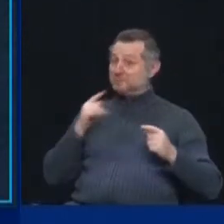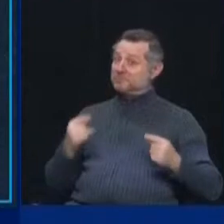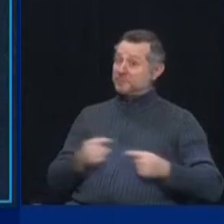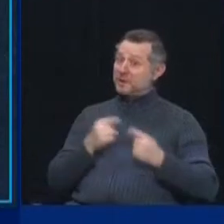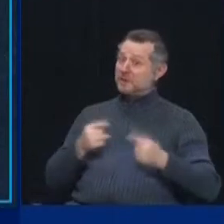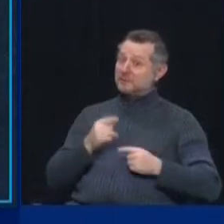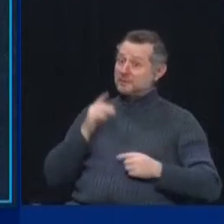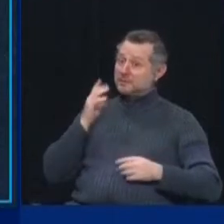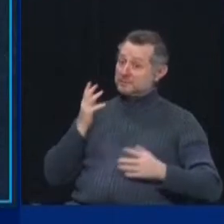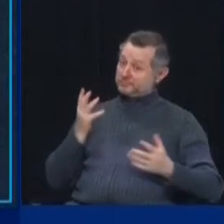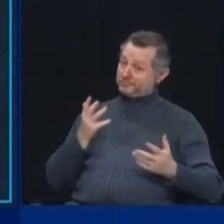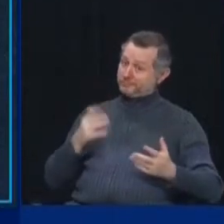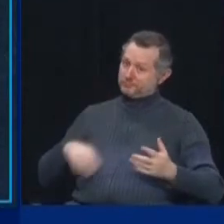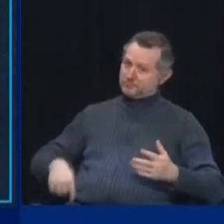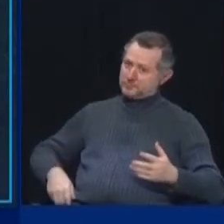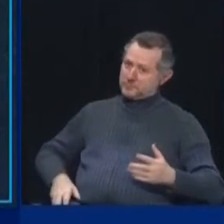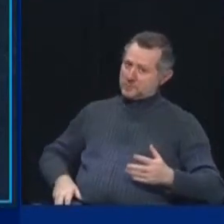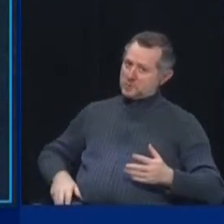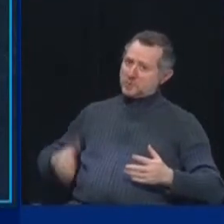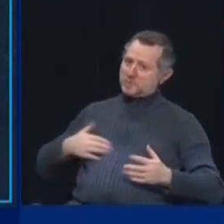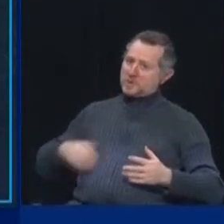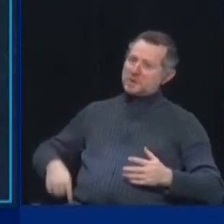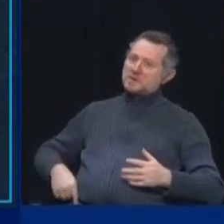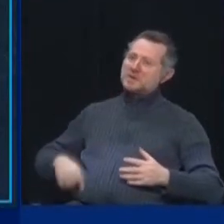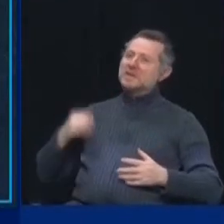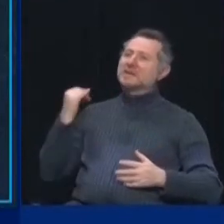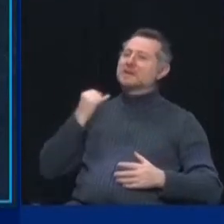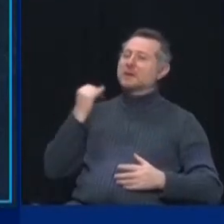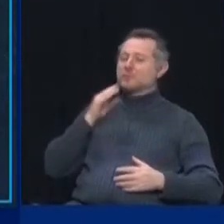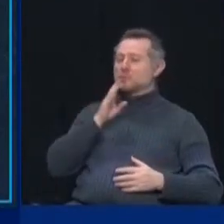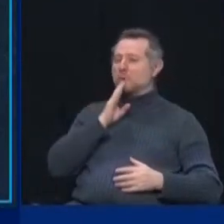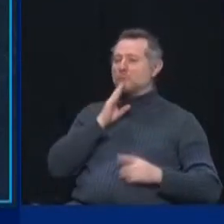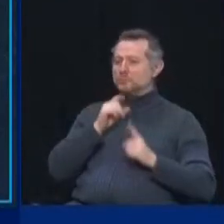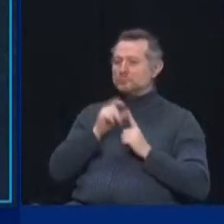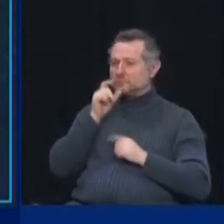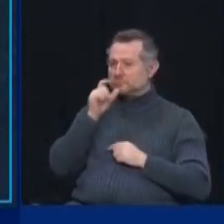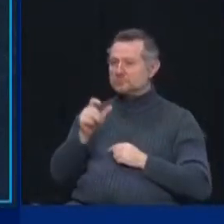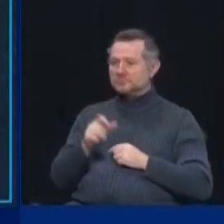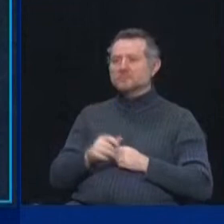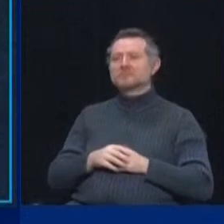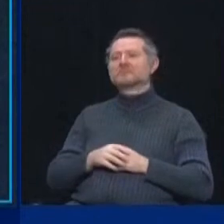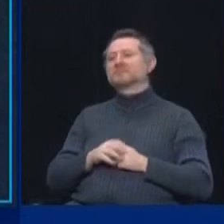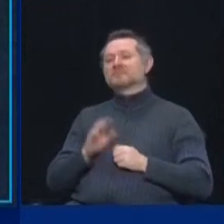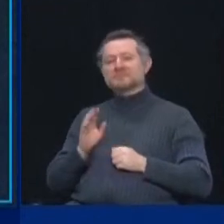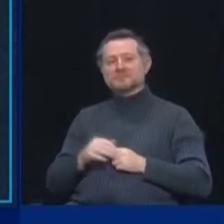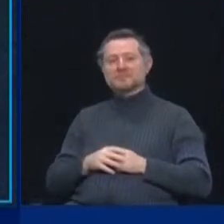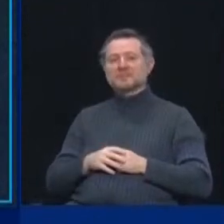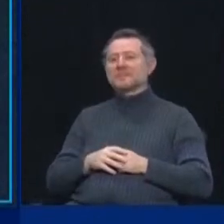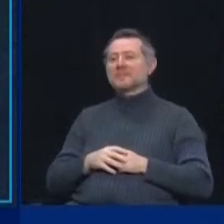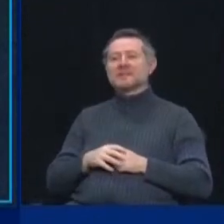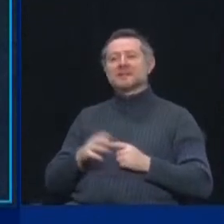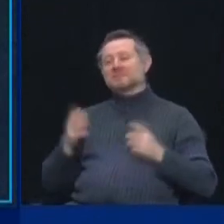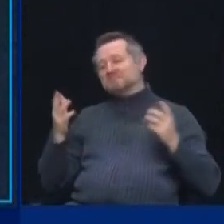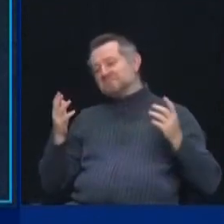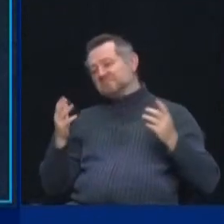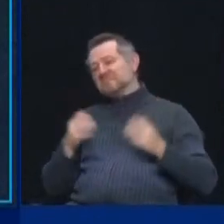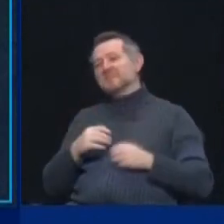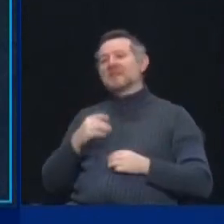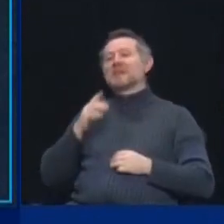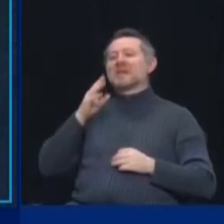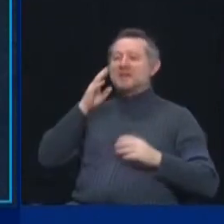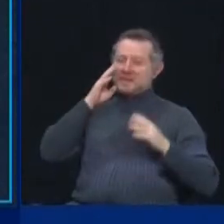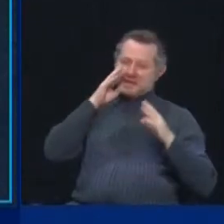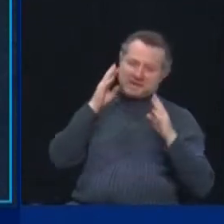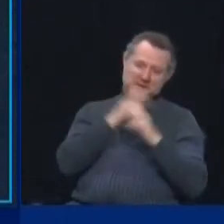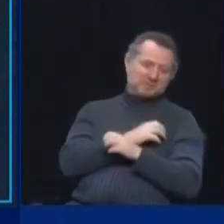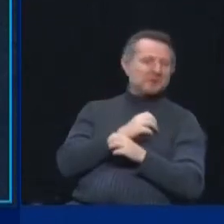say in Italian. That's not Giano. But, you know, it's a complicated beast to